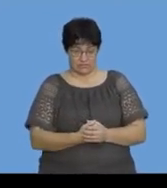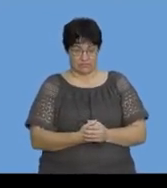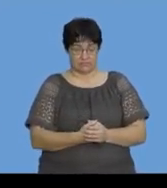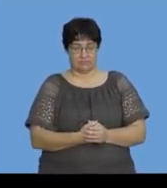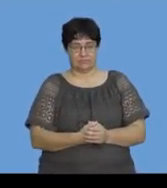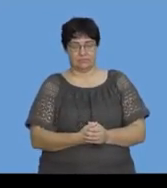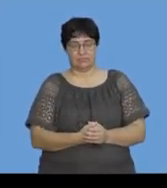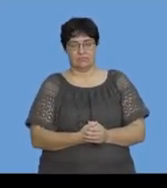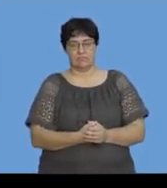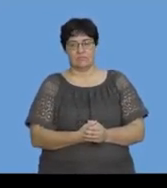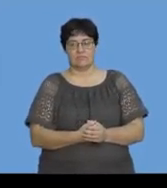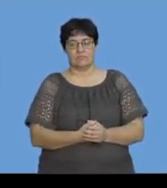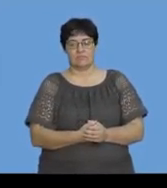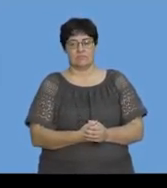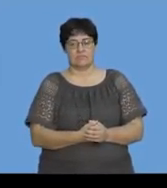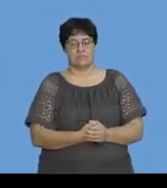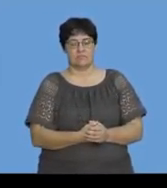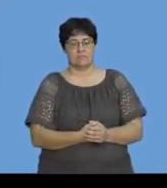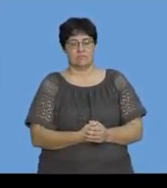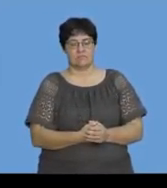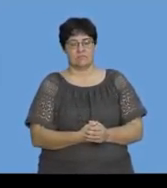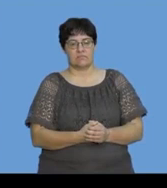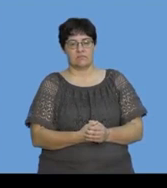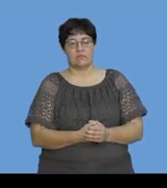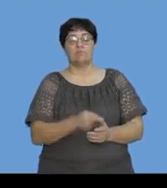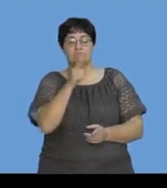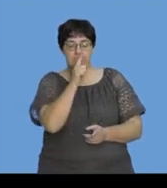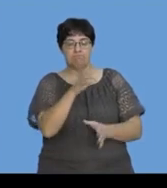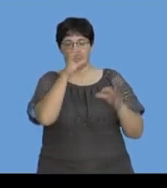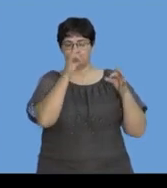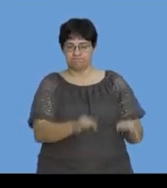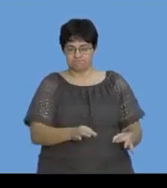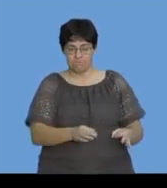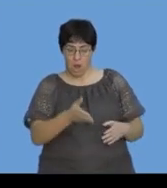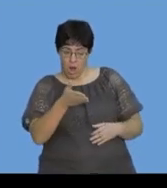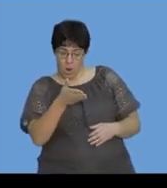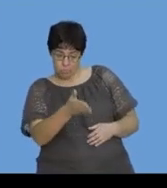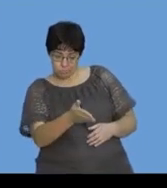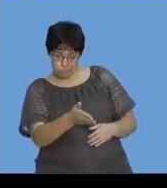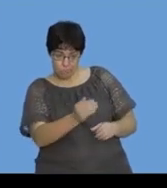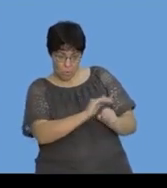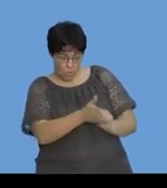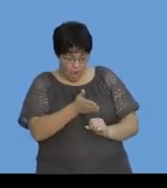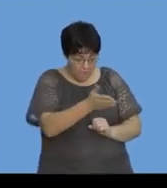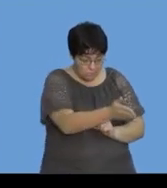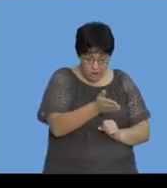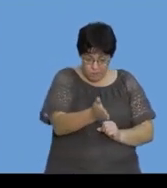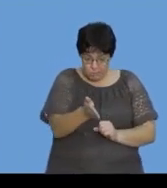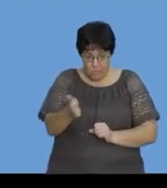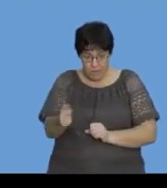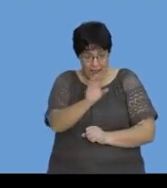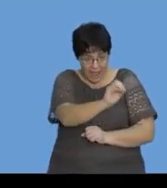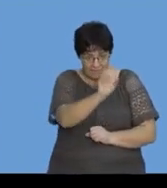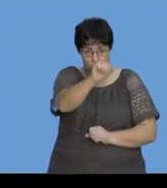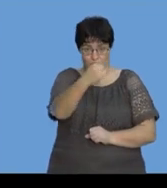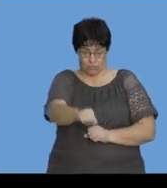in each of them, okay. A chemical indicator was used to determine the presence of the